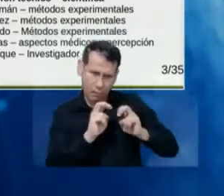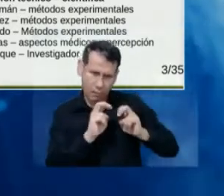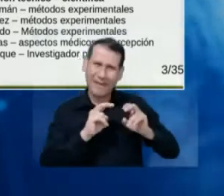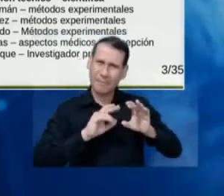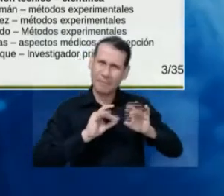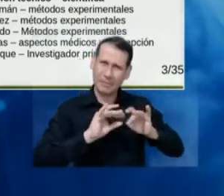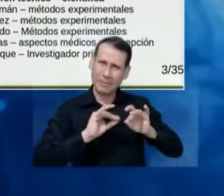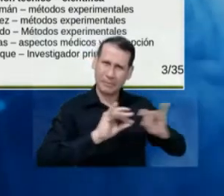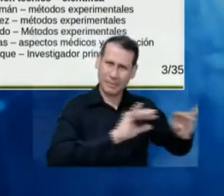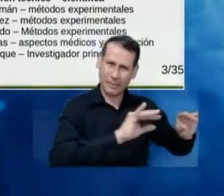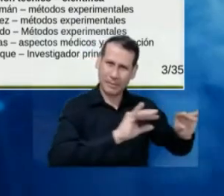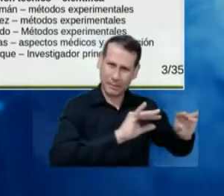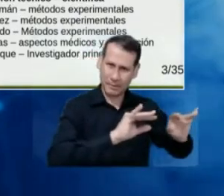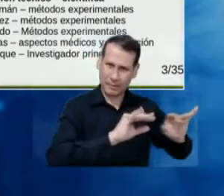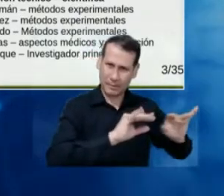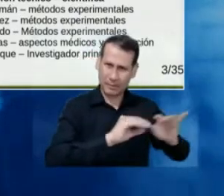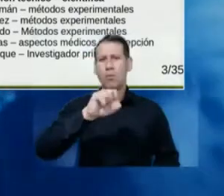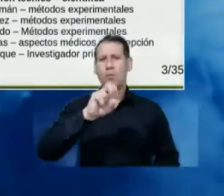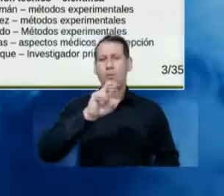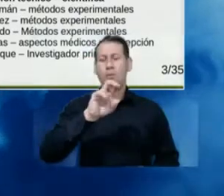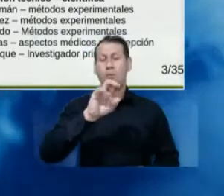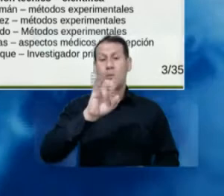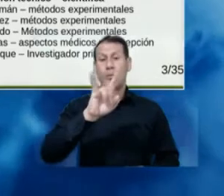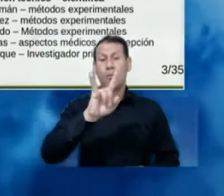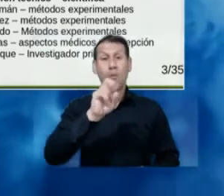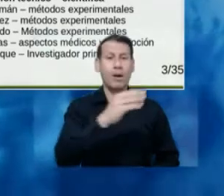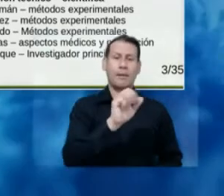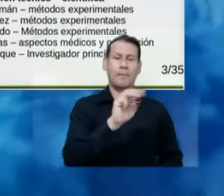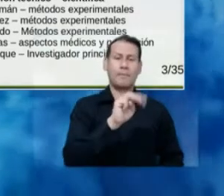finally, myself, Javier Araki.